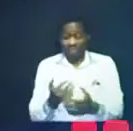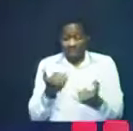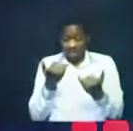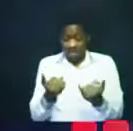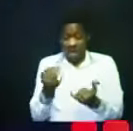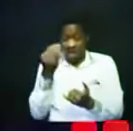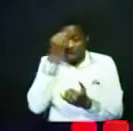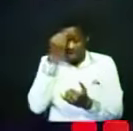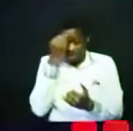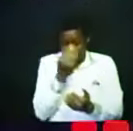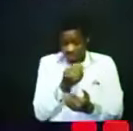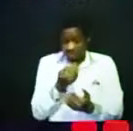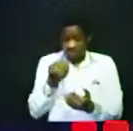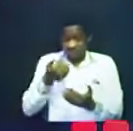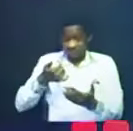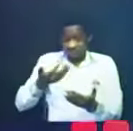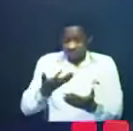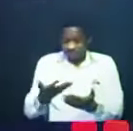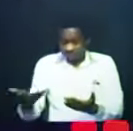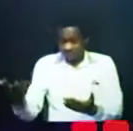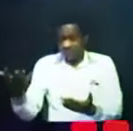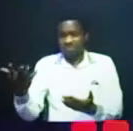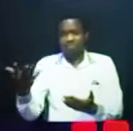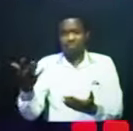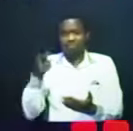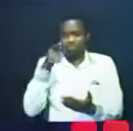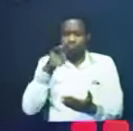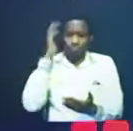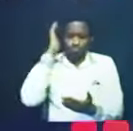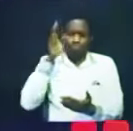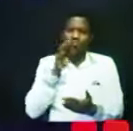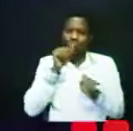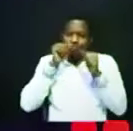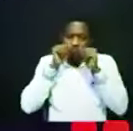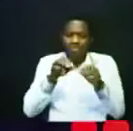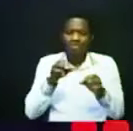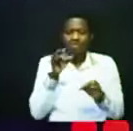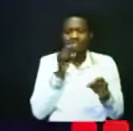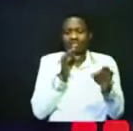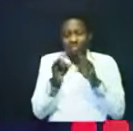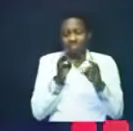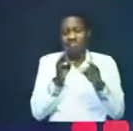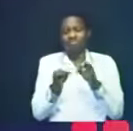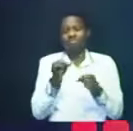things, you will be blessed if you do them.